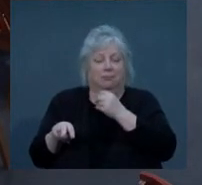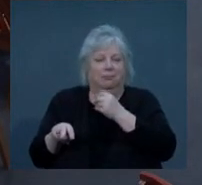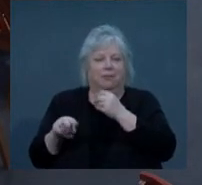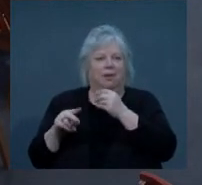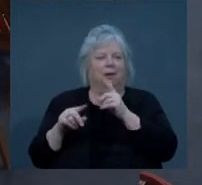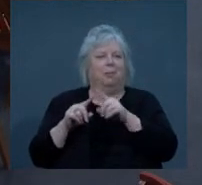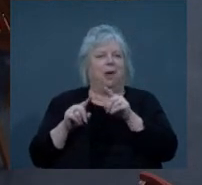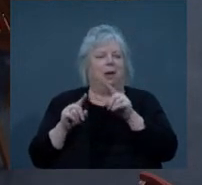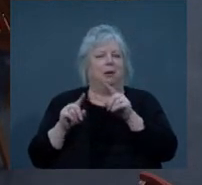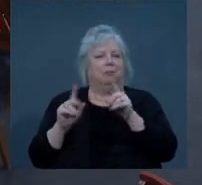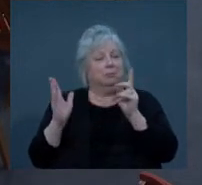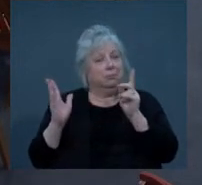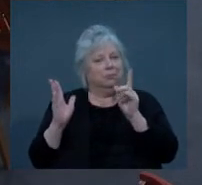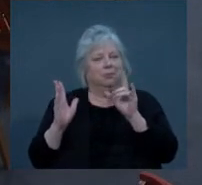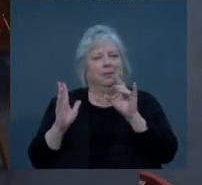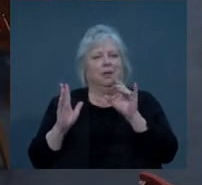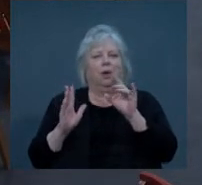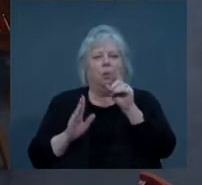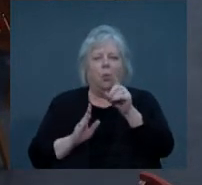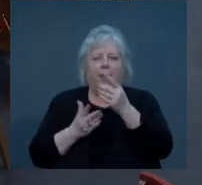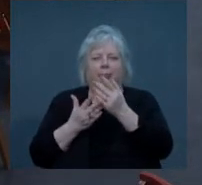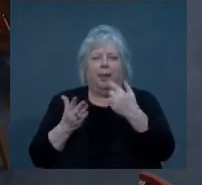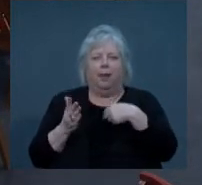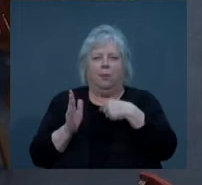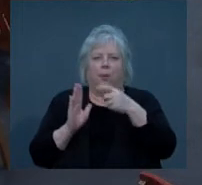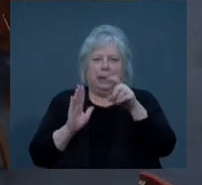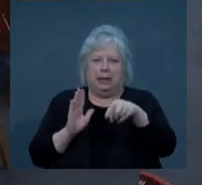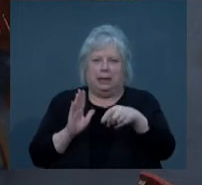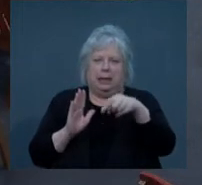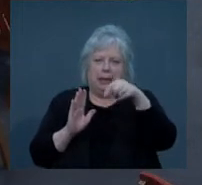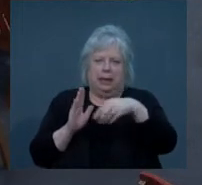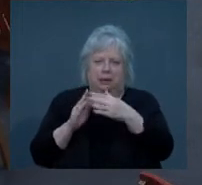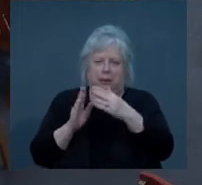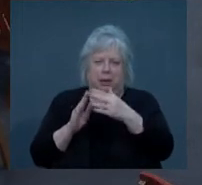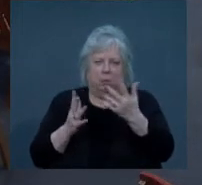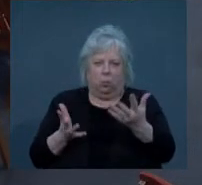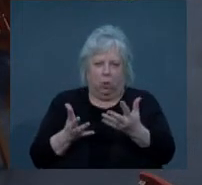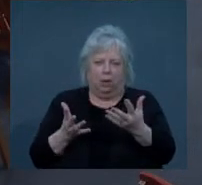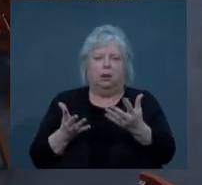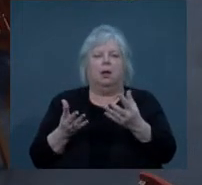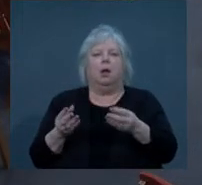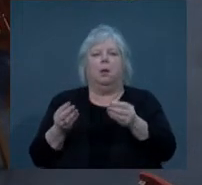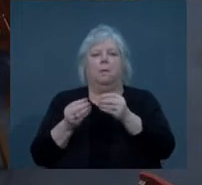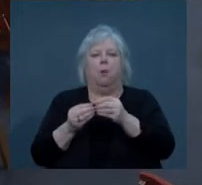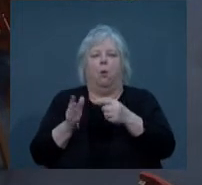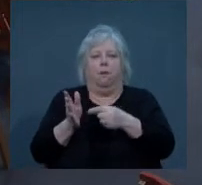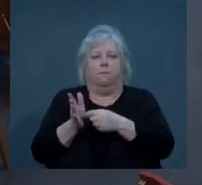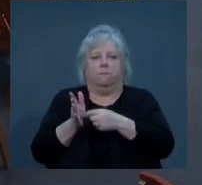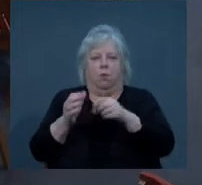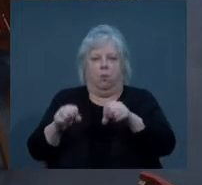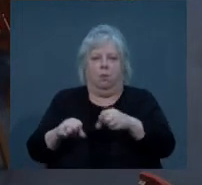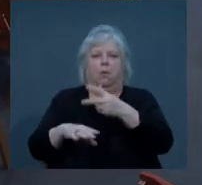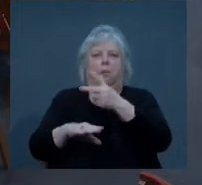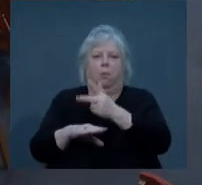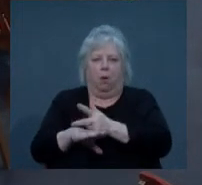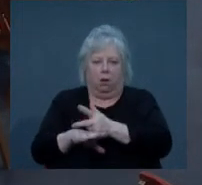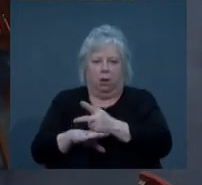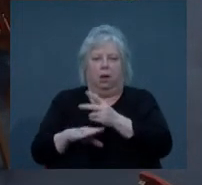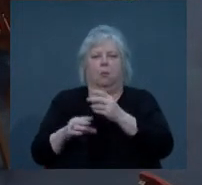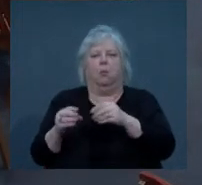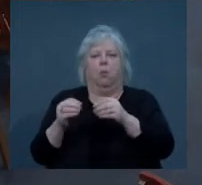could point out one thing that we need downtown, it is more affordable parking,